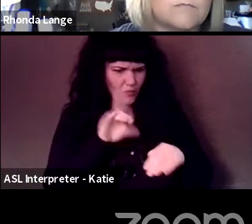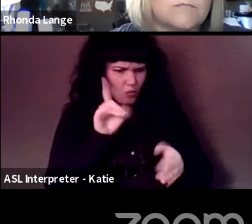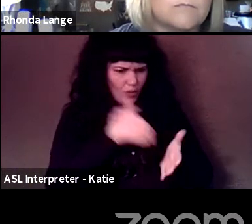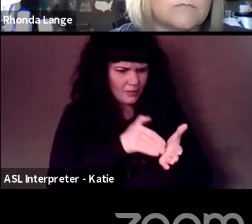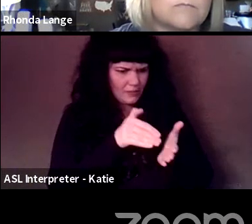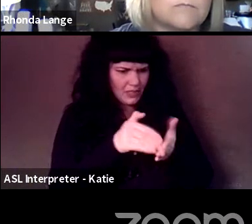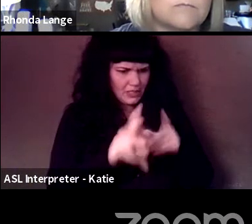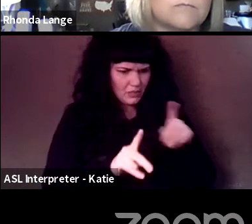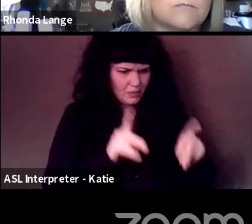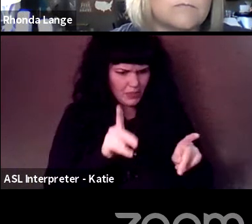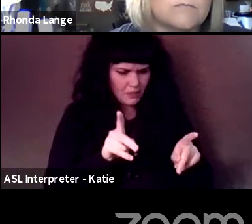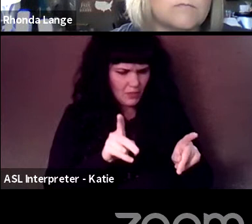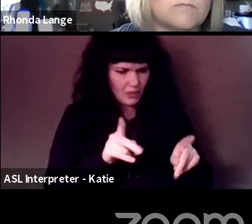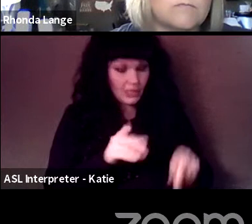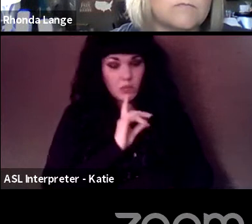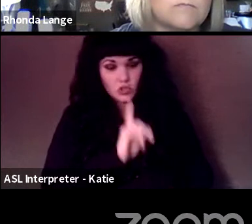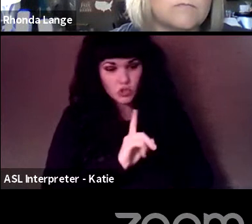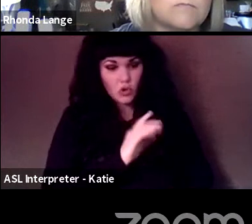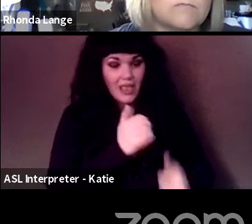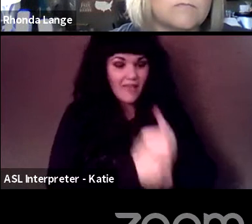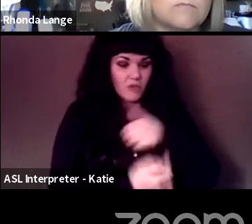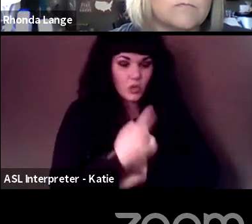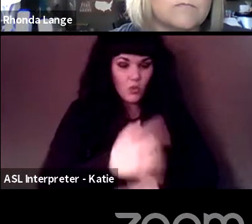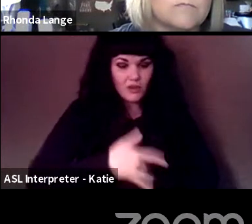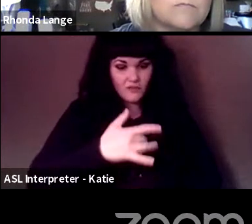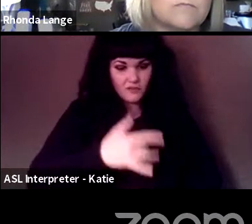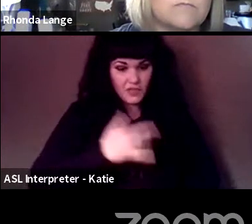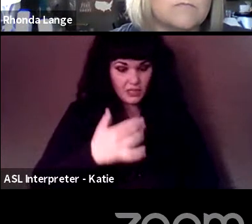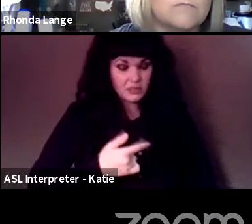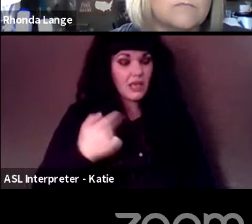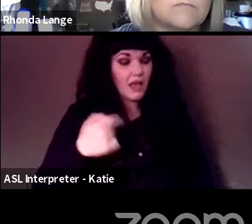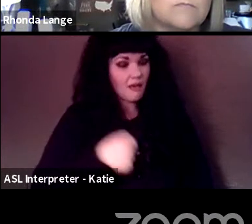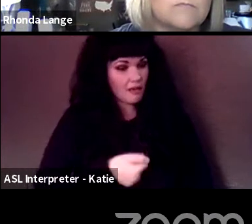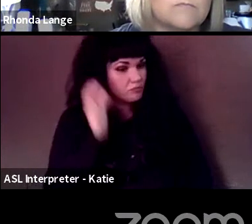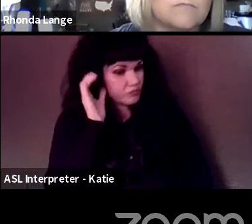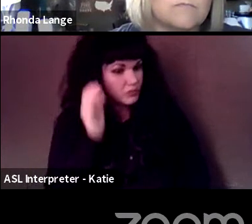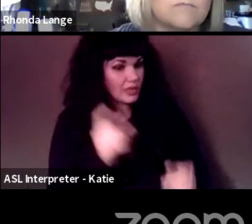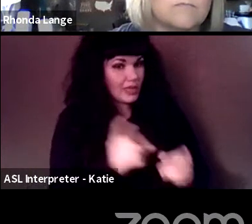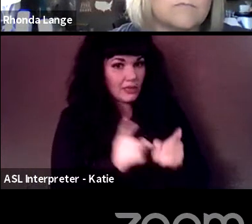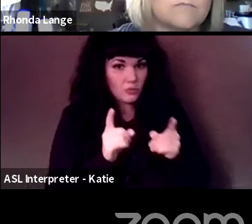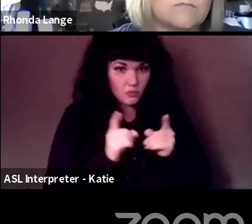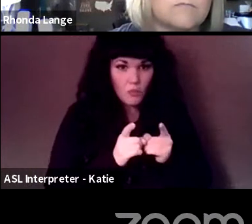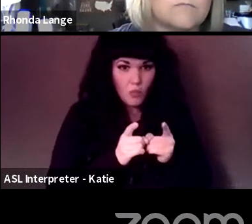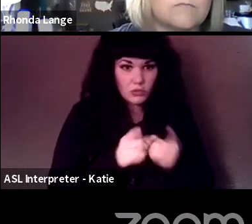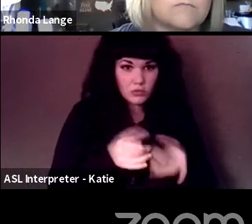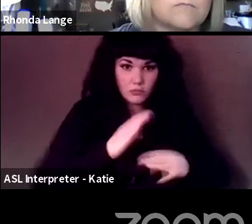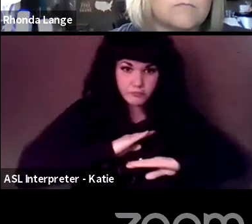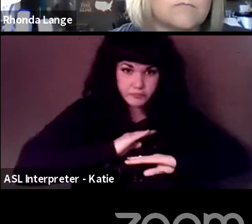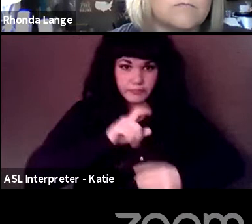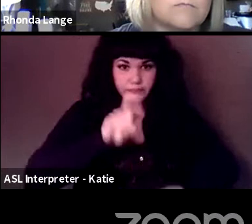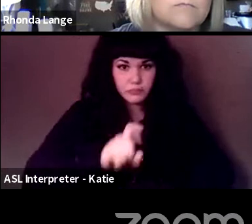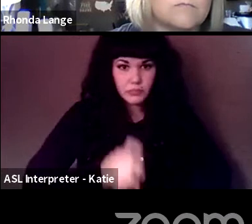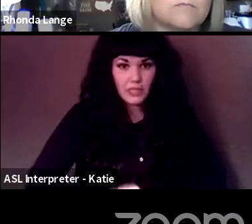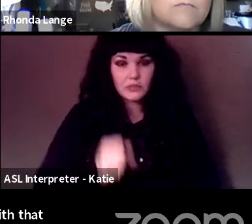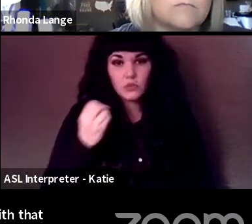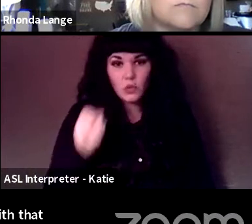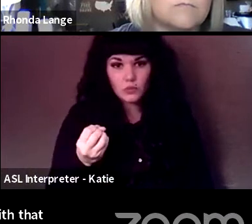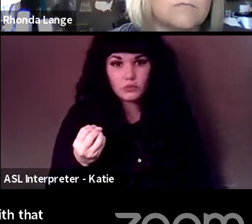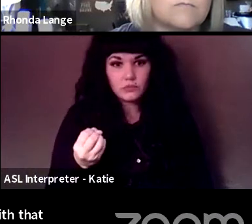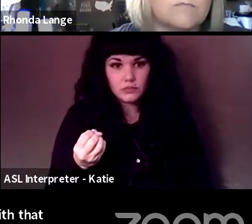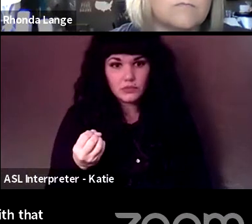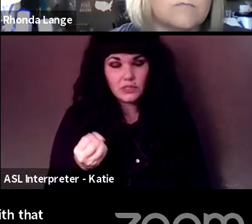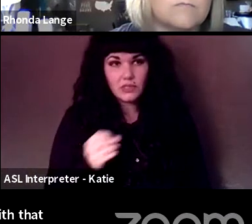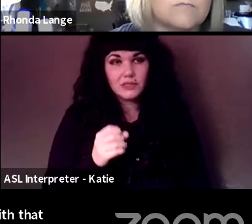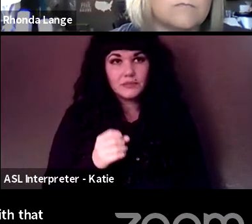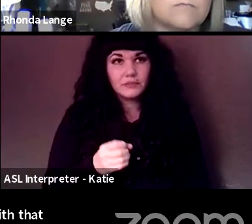have been heard and serviced? So with that said, when you do redraw the map lines, please consider the fact